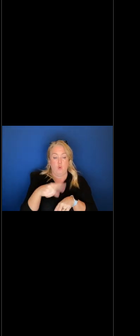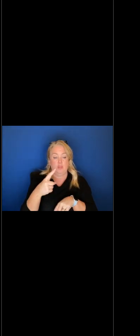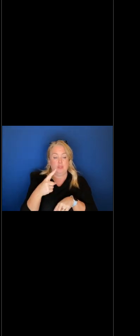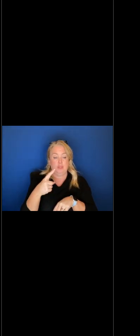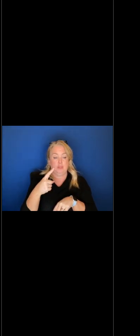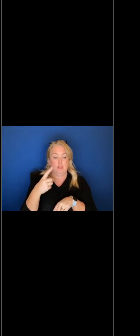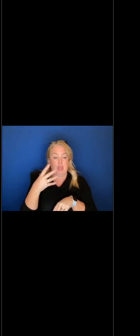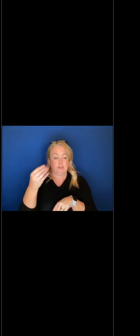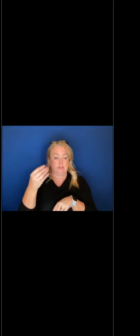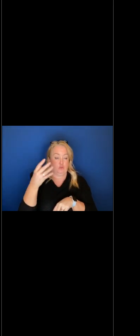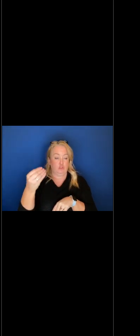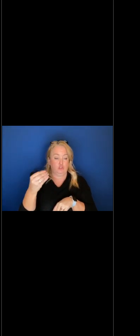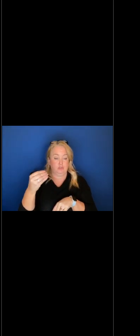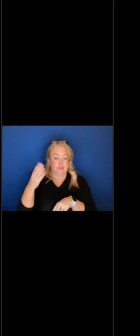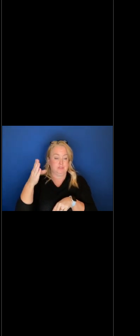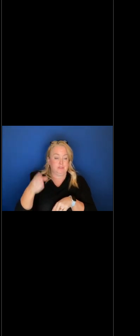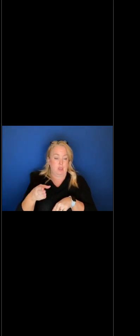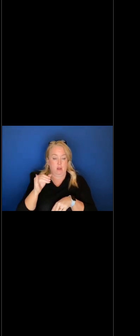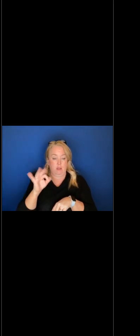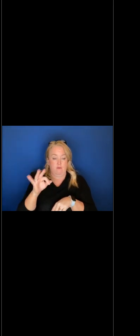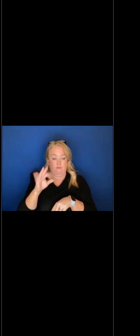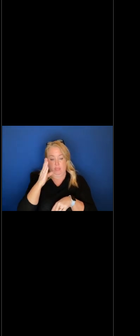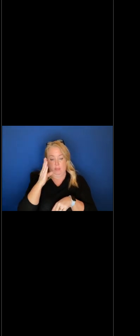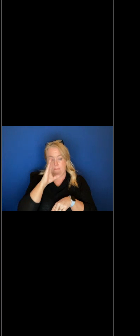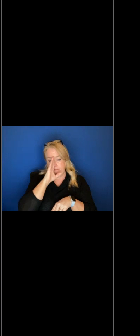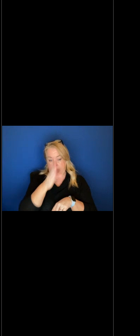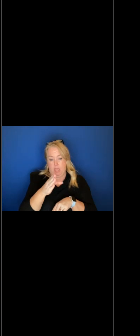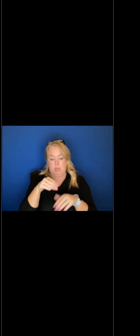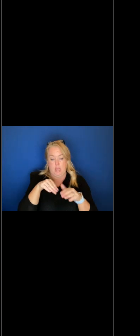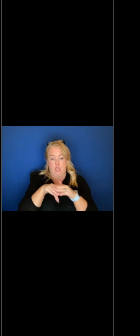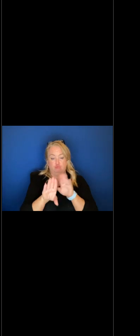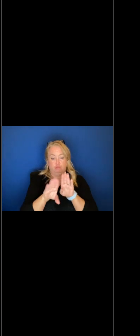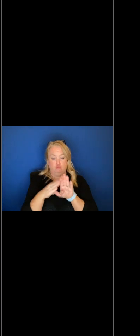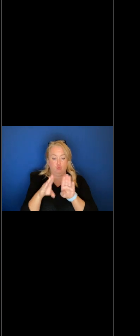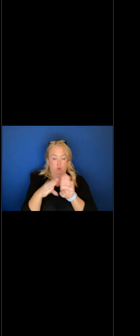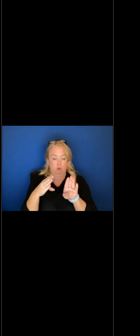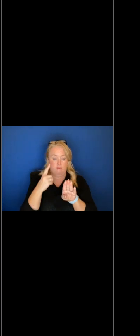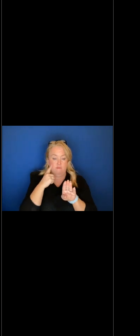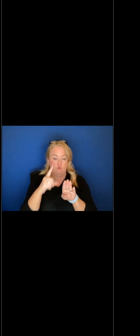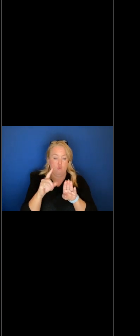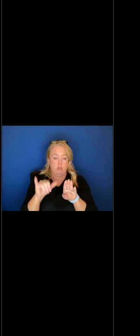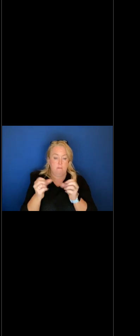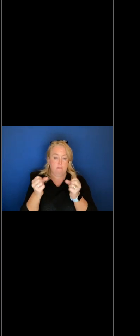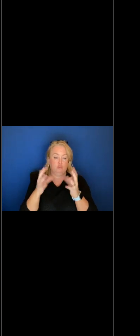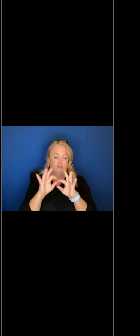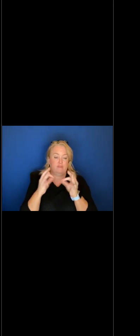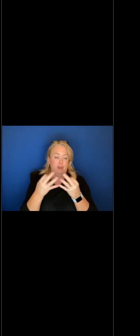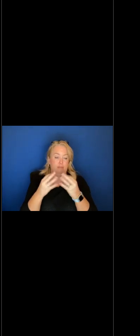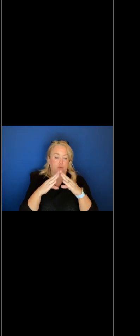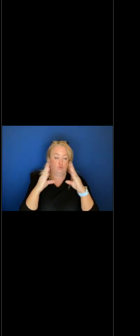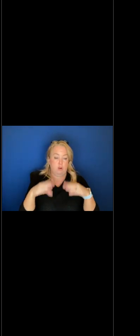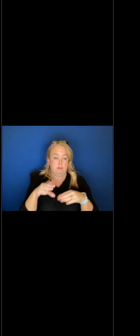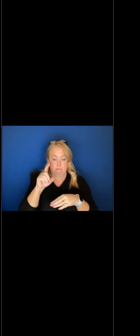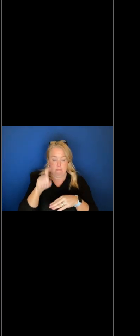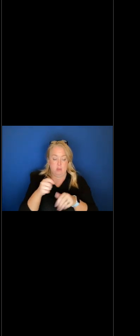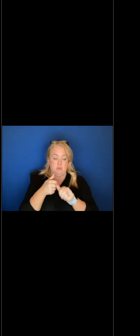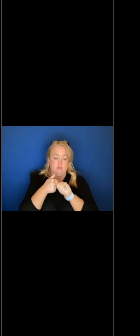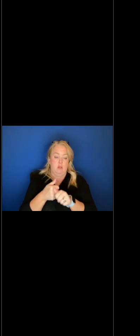Only the exterior side of the main entry door of covered multifamily